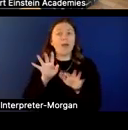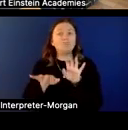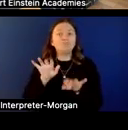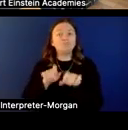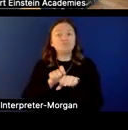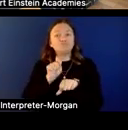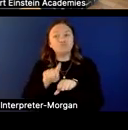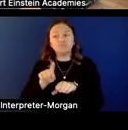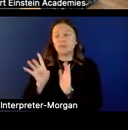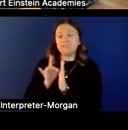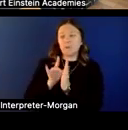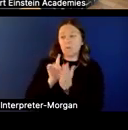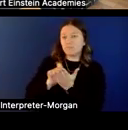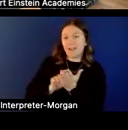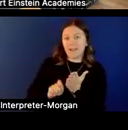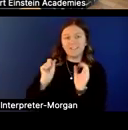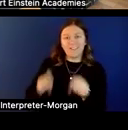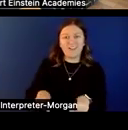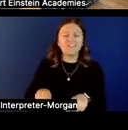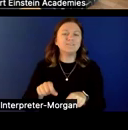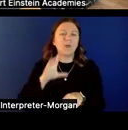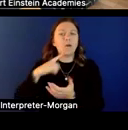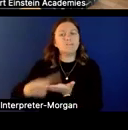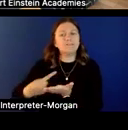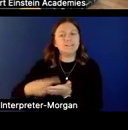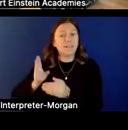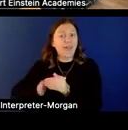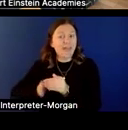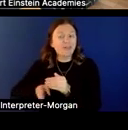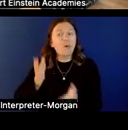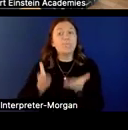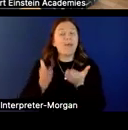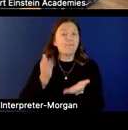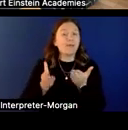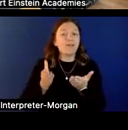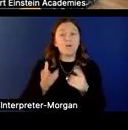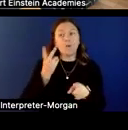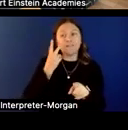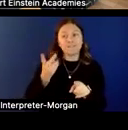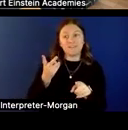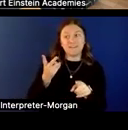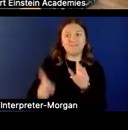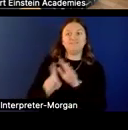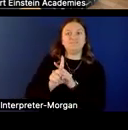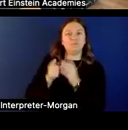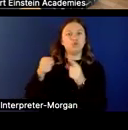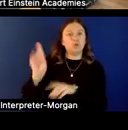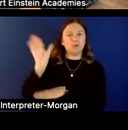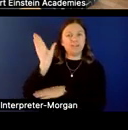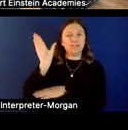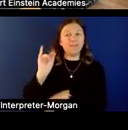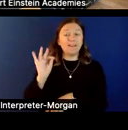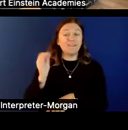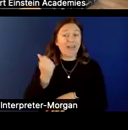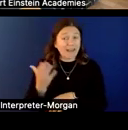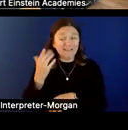we have, we can go over that in the end, or, maybe it comes through the presentation. But if there's anything that you really, really want